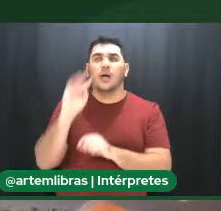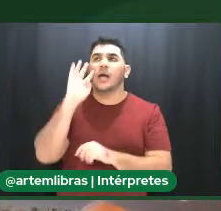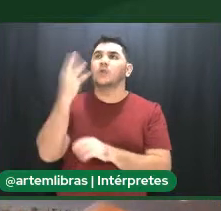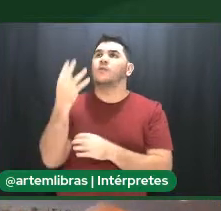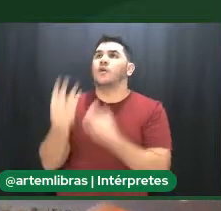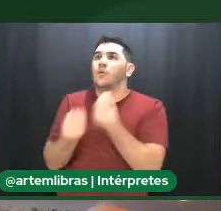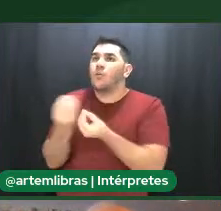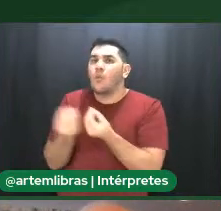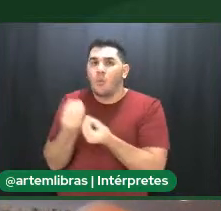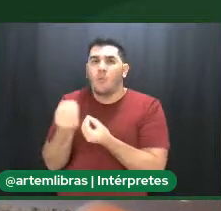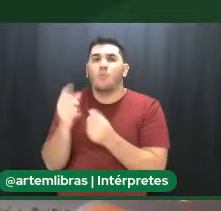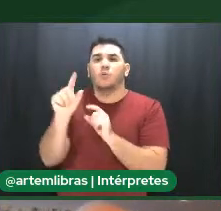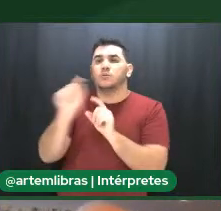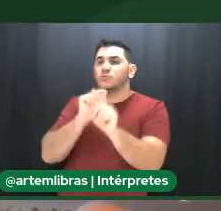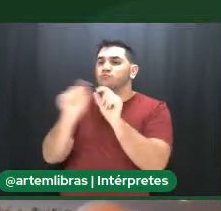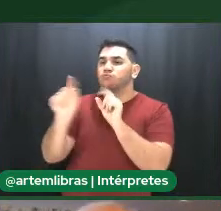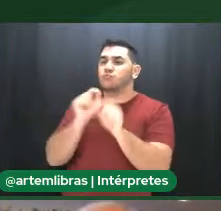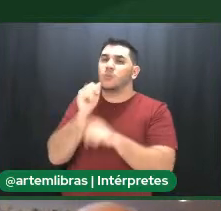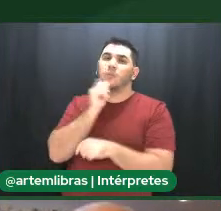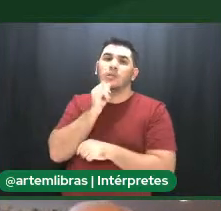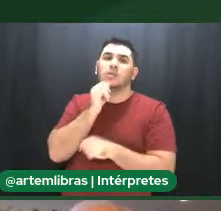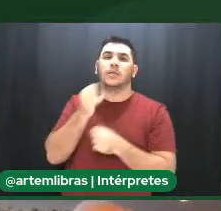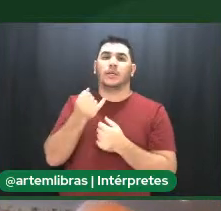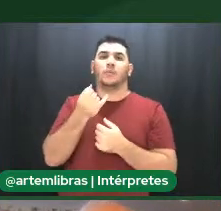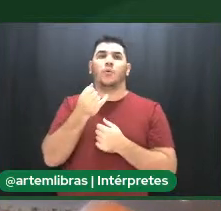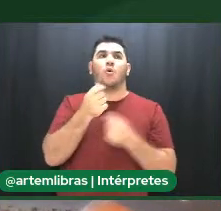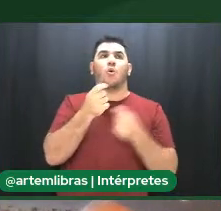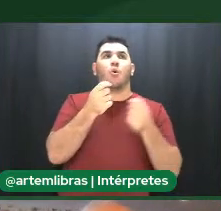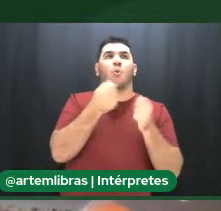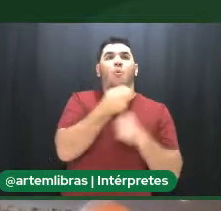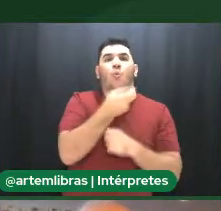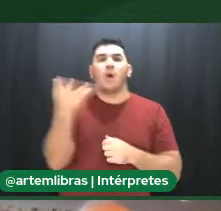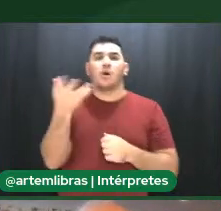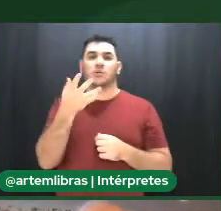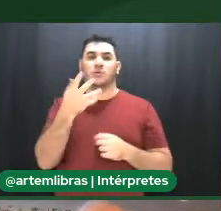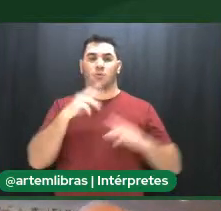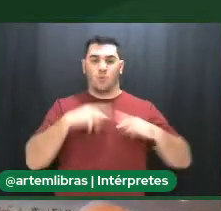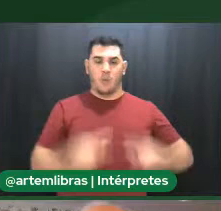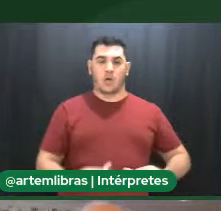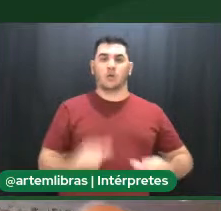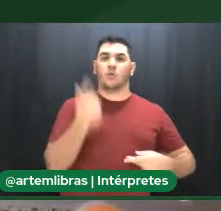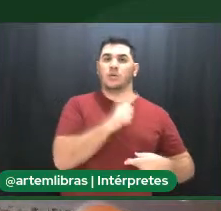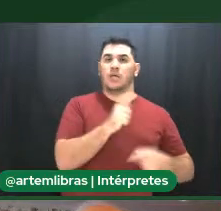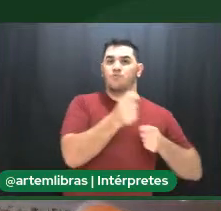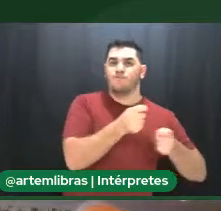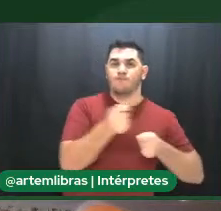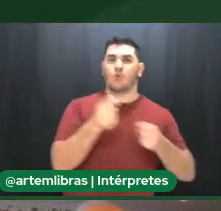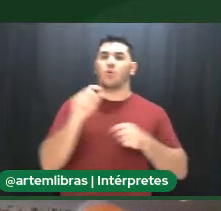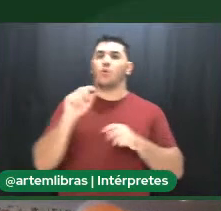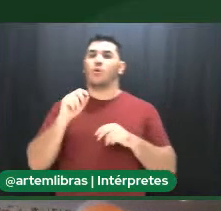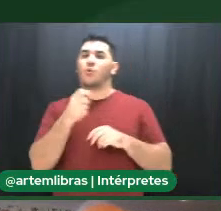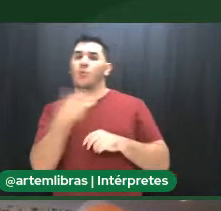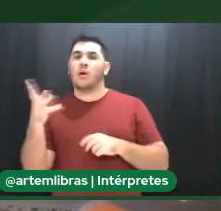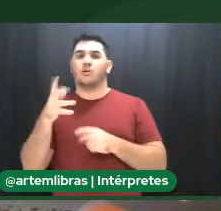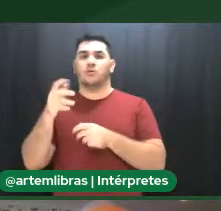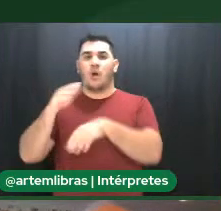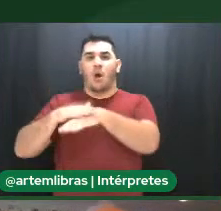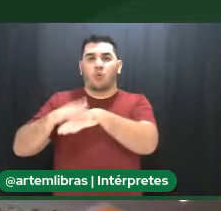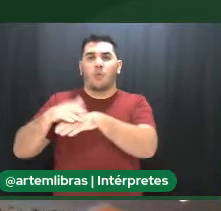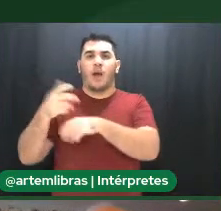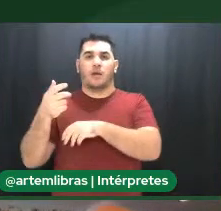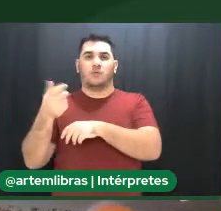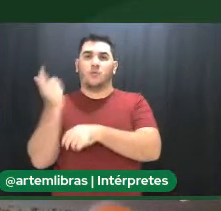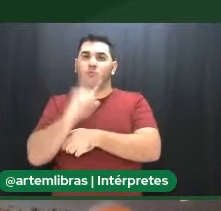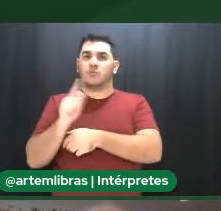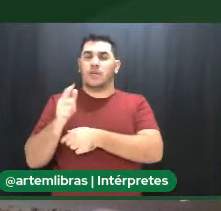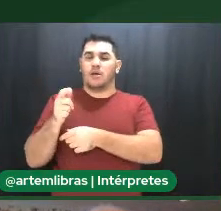over the years, I became less and less comfortable with this idea. And by the later editions of the book, I